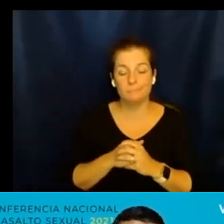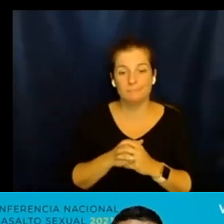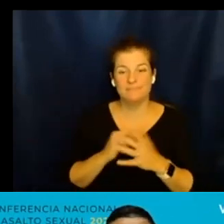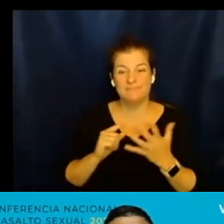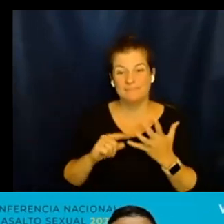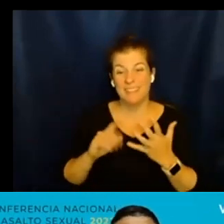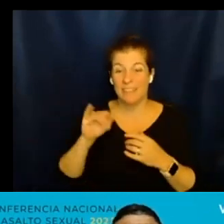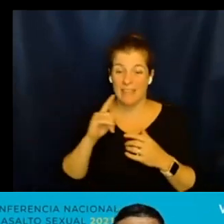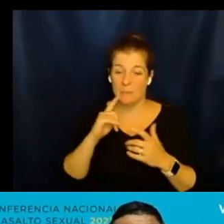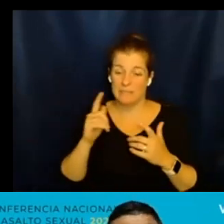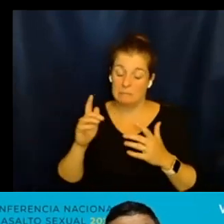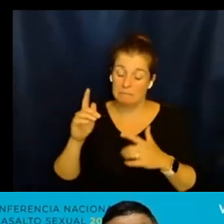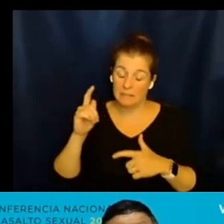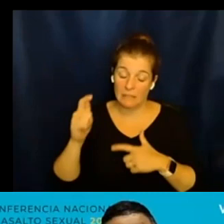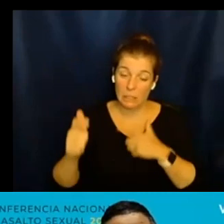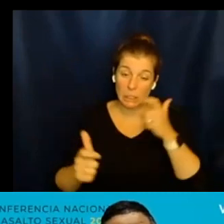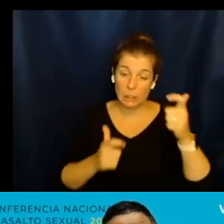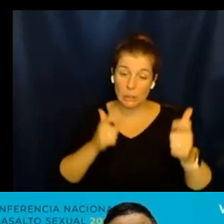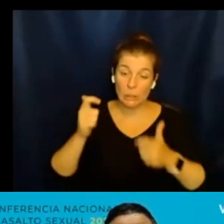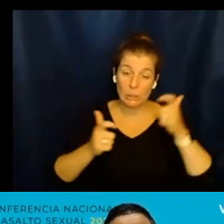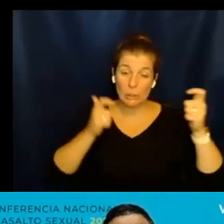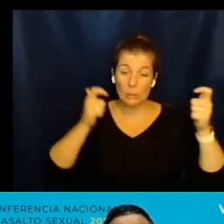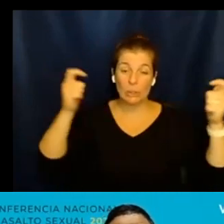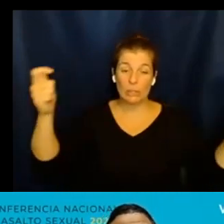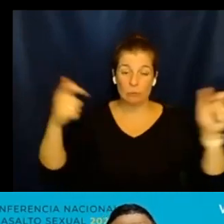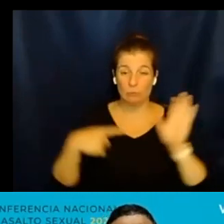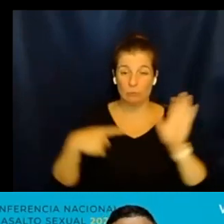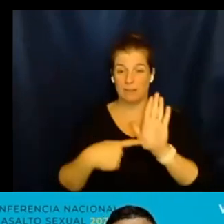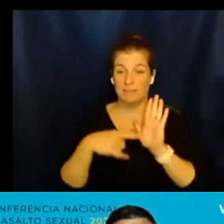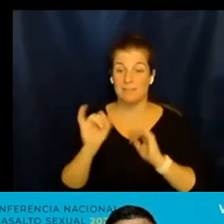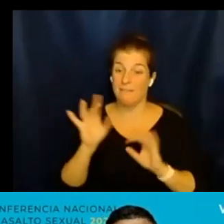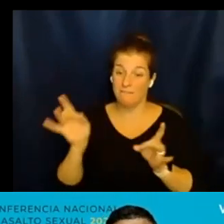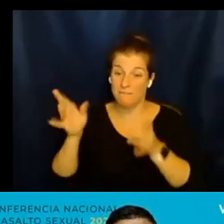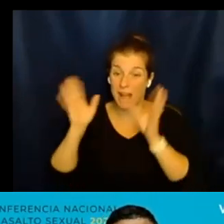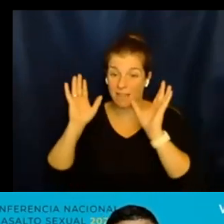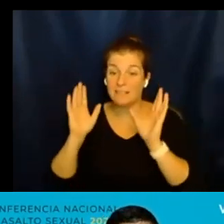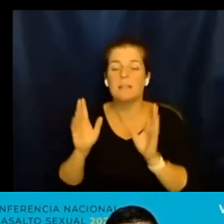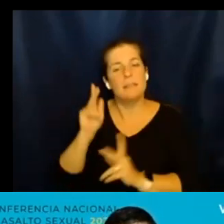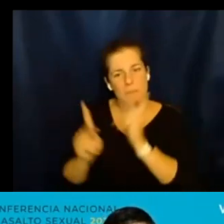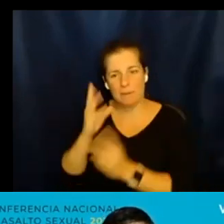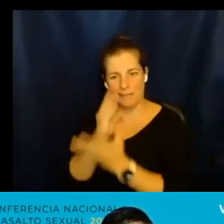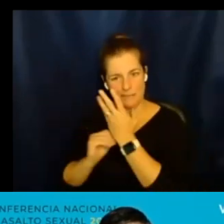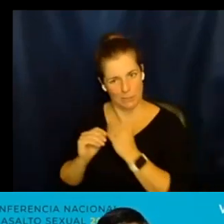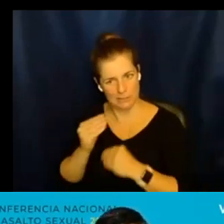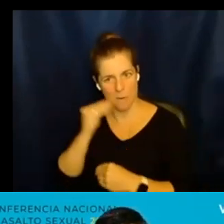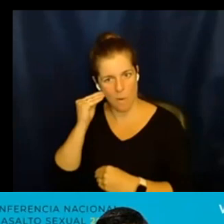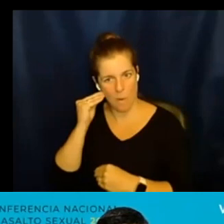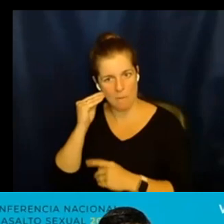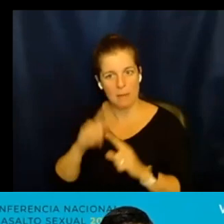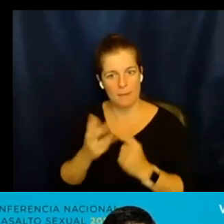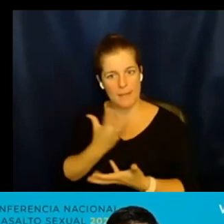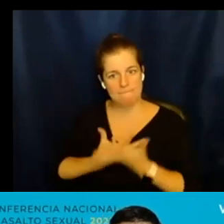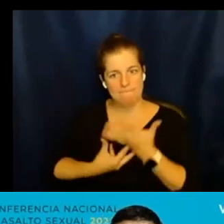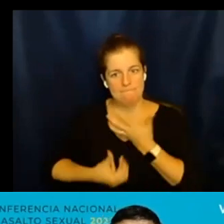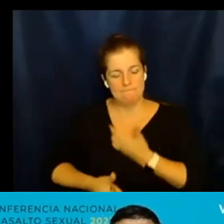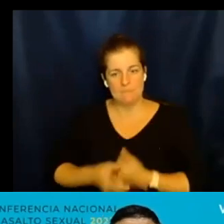enormous presence of violence that everyone suffers at home, but no one says anything. And our influence as